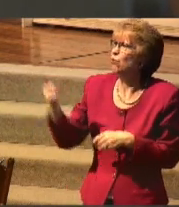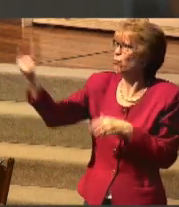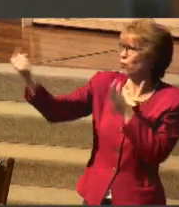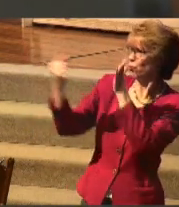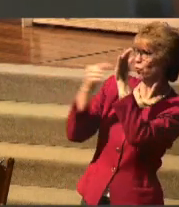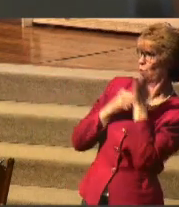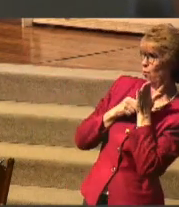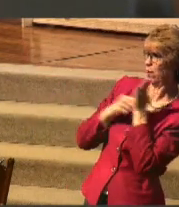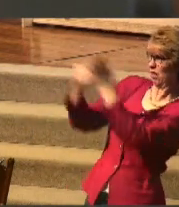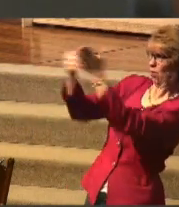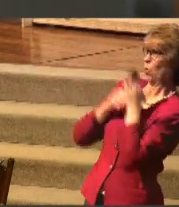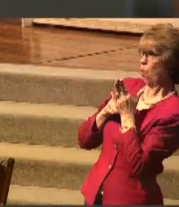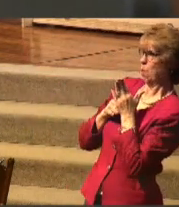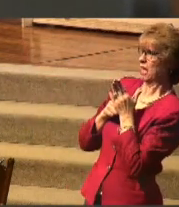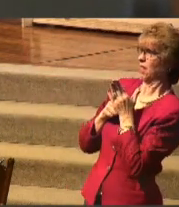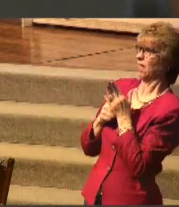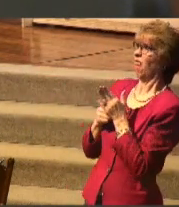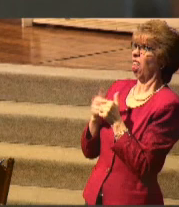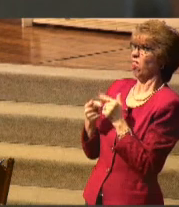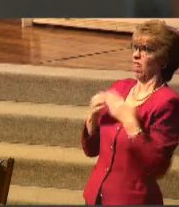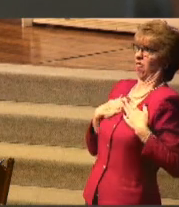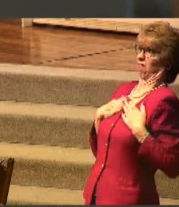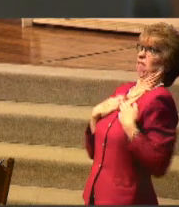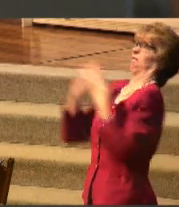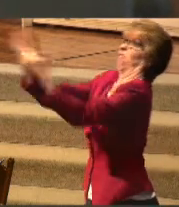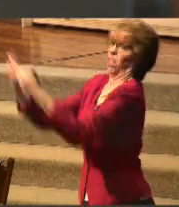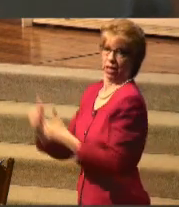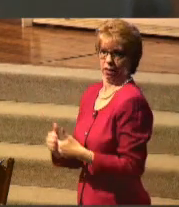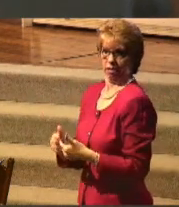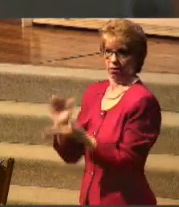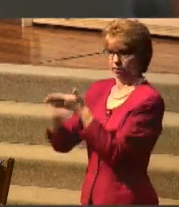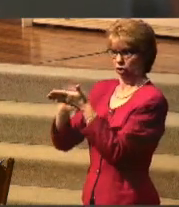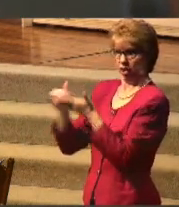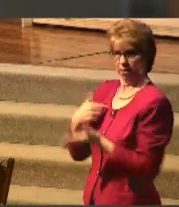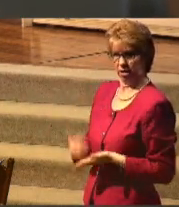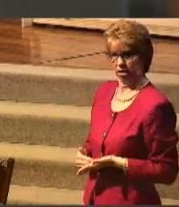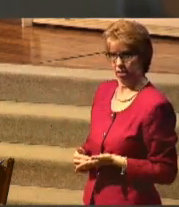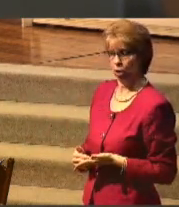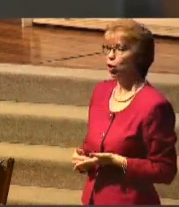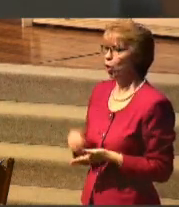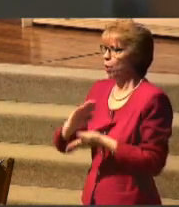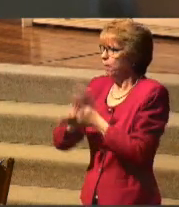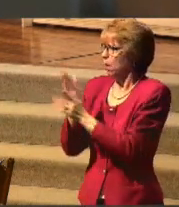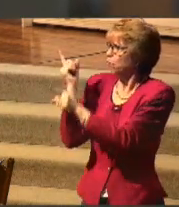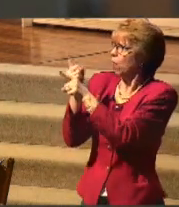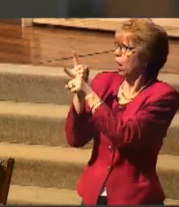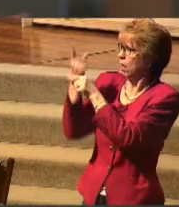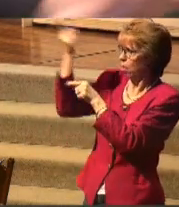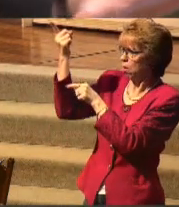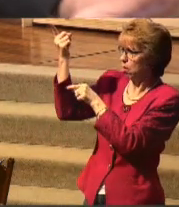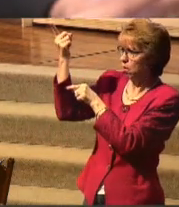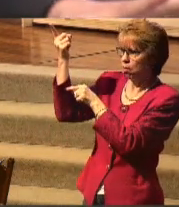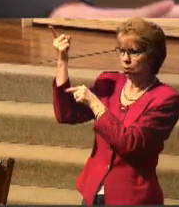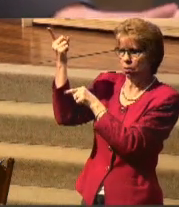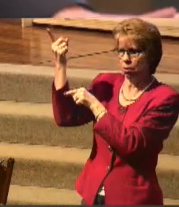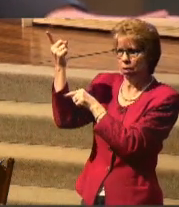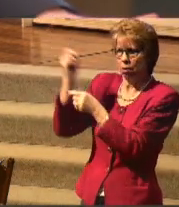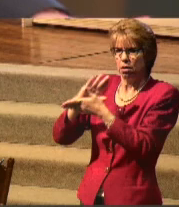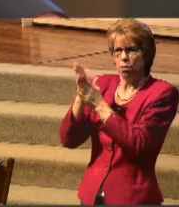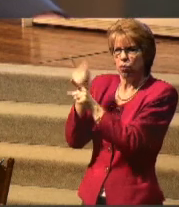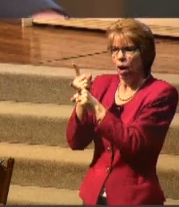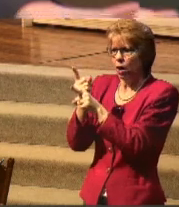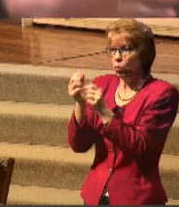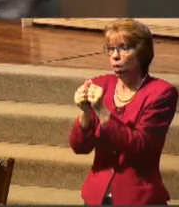and me. And I want to confess that. Please forgive me. And we need to make some things right with God. Might need to make some things right with someone